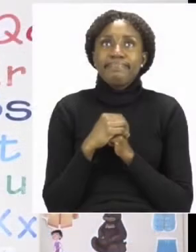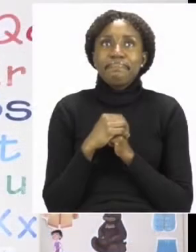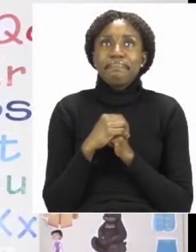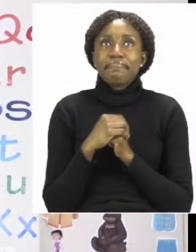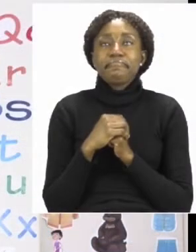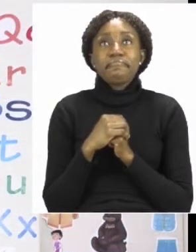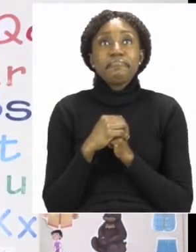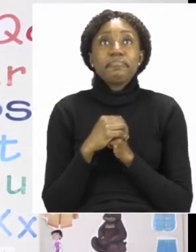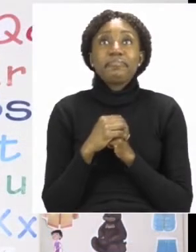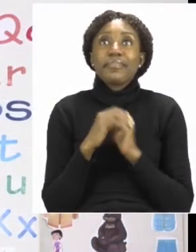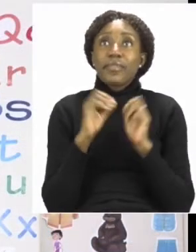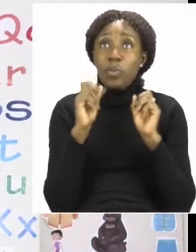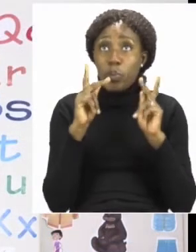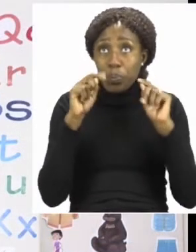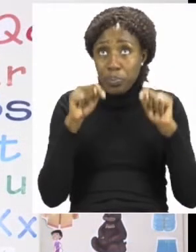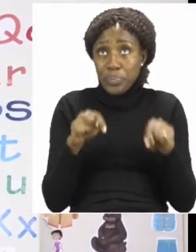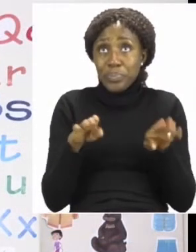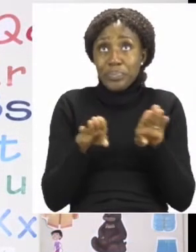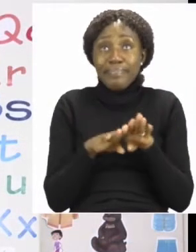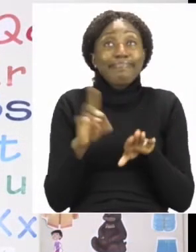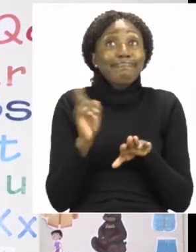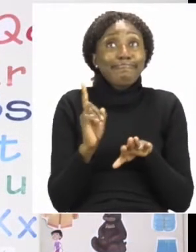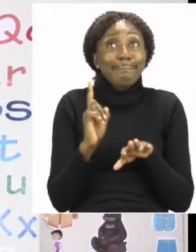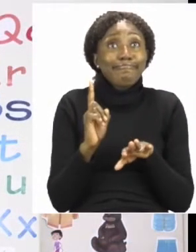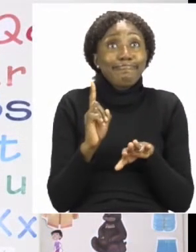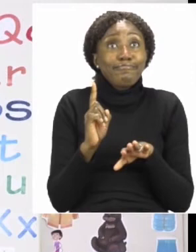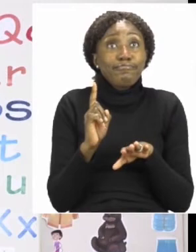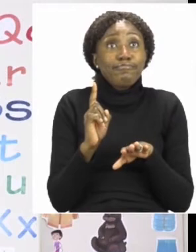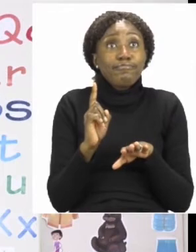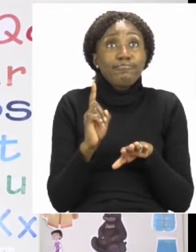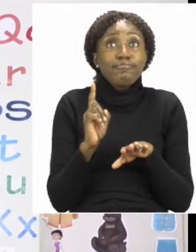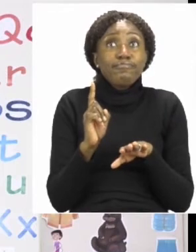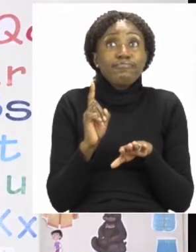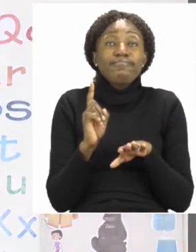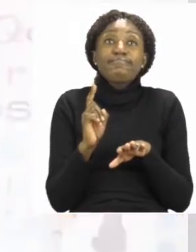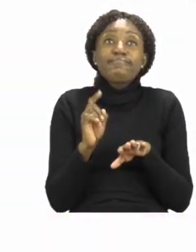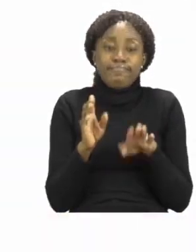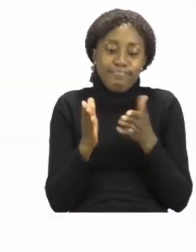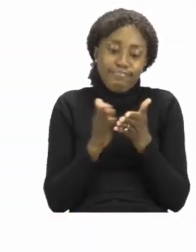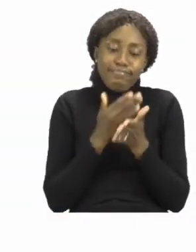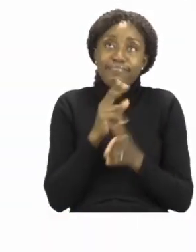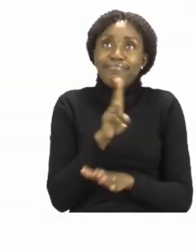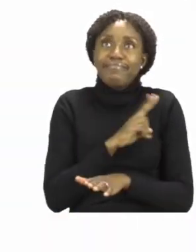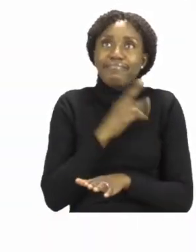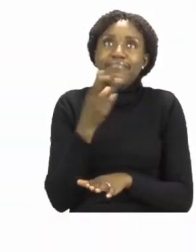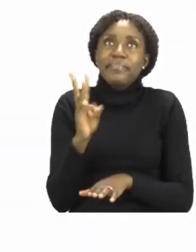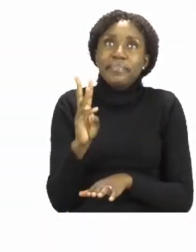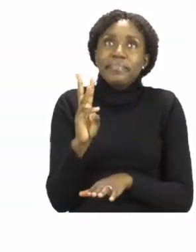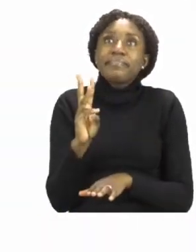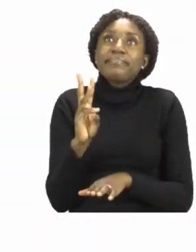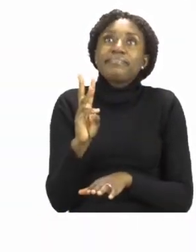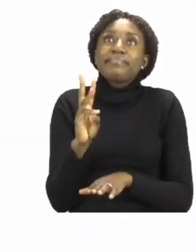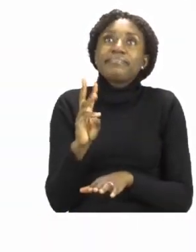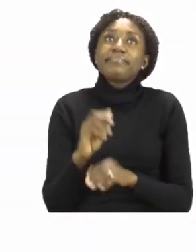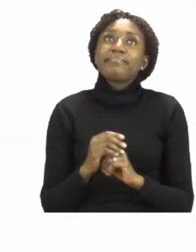today's lesson we are going to start with on page 26 let's turn our